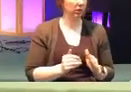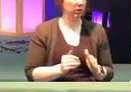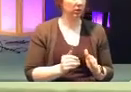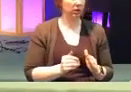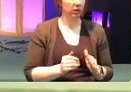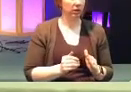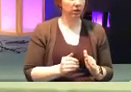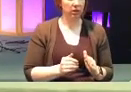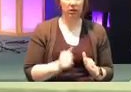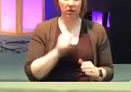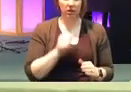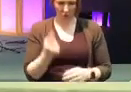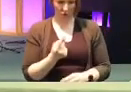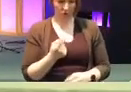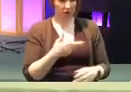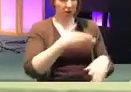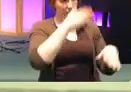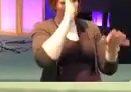Not just God bless.